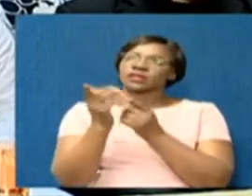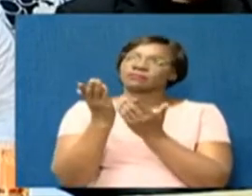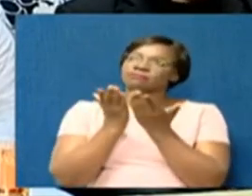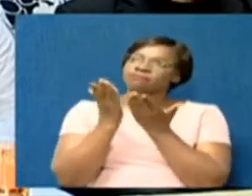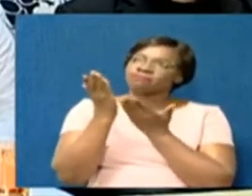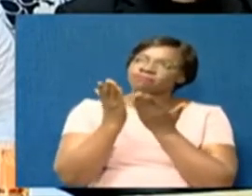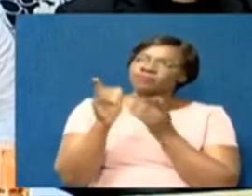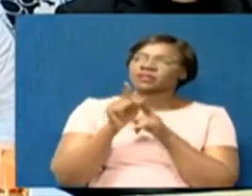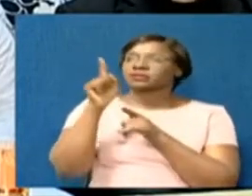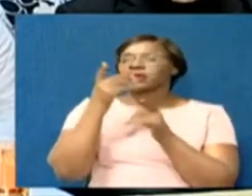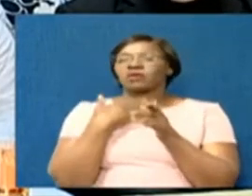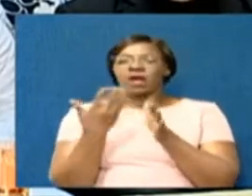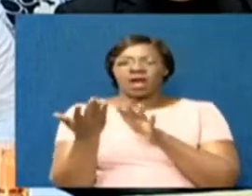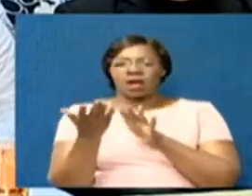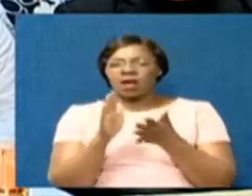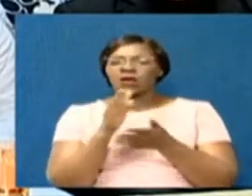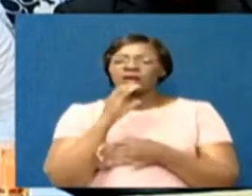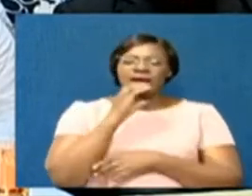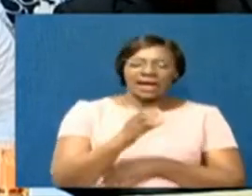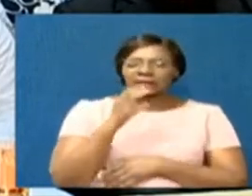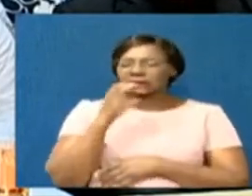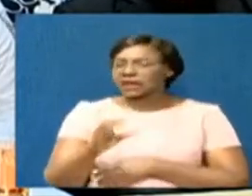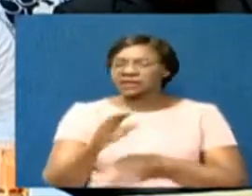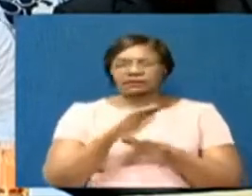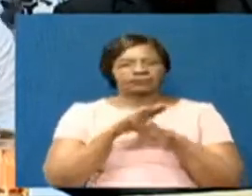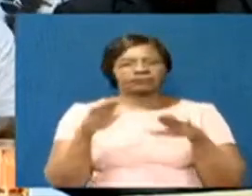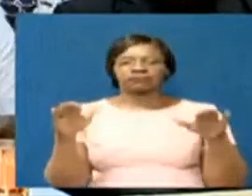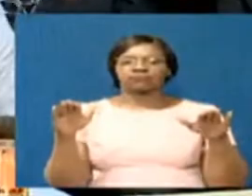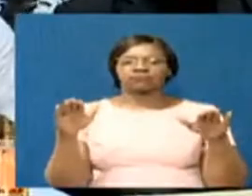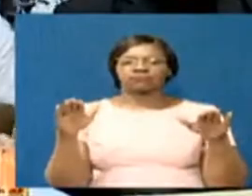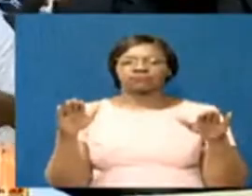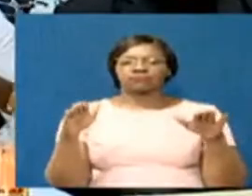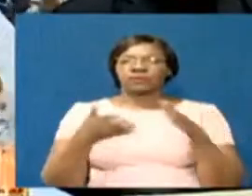he wanted, without curses. God bless you.